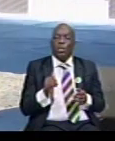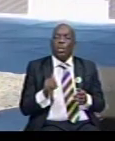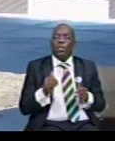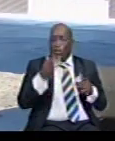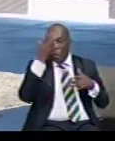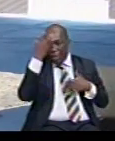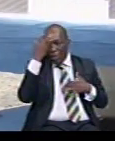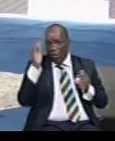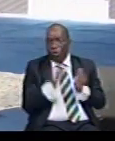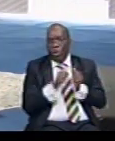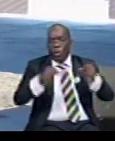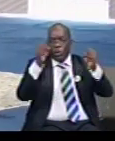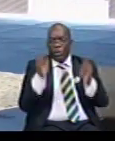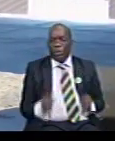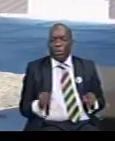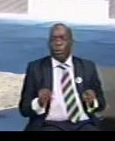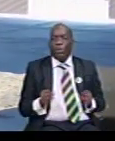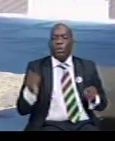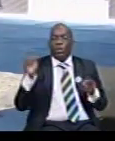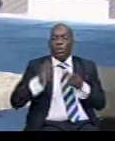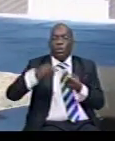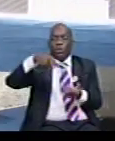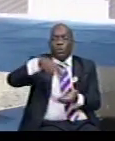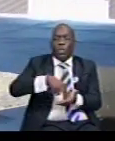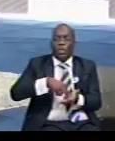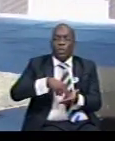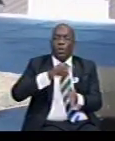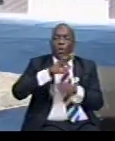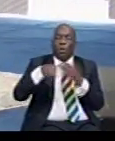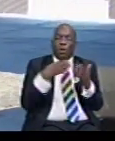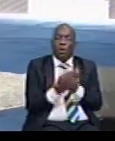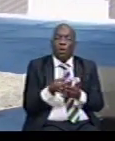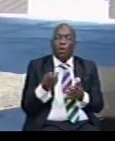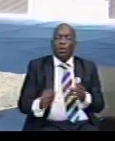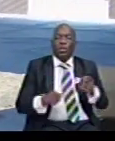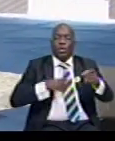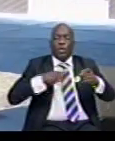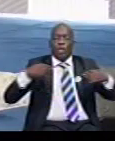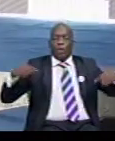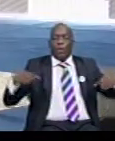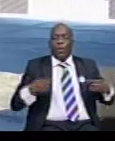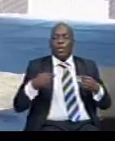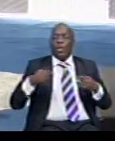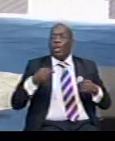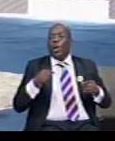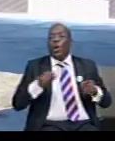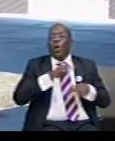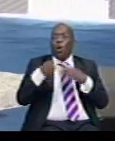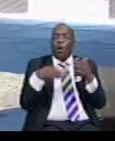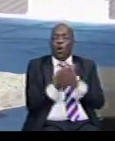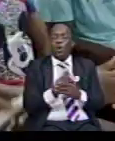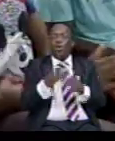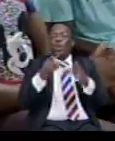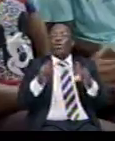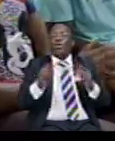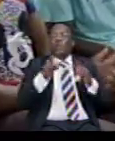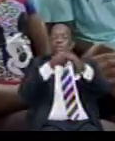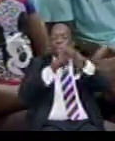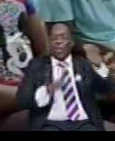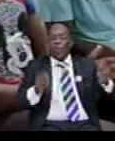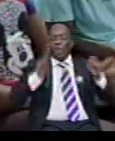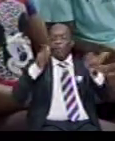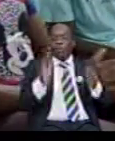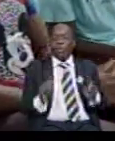no strength to stand up, all those sores in the body, instantaneously, they were healed.